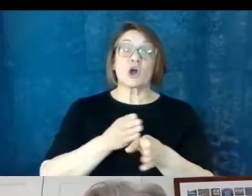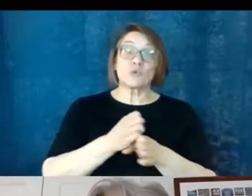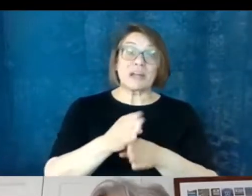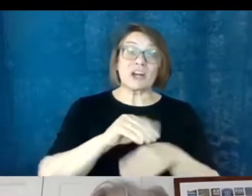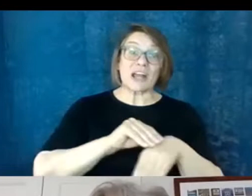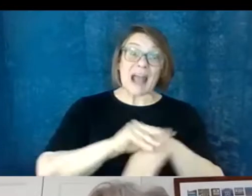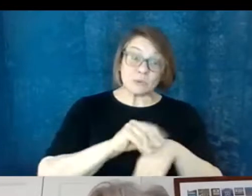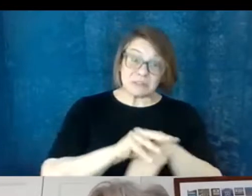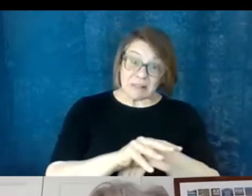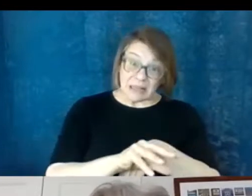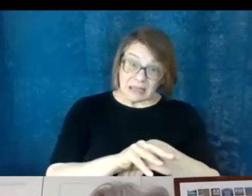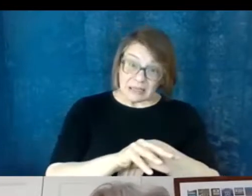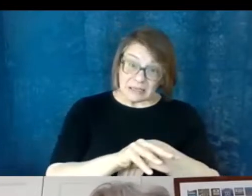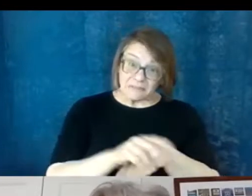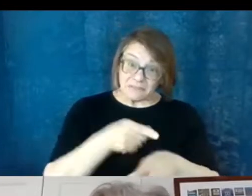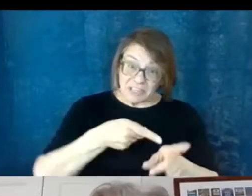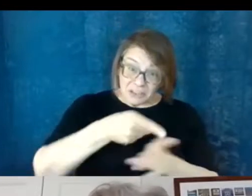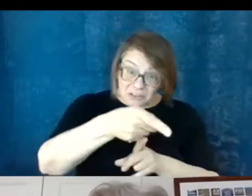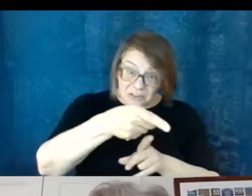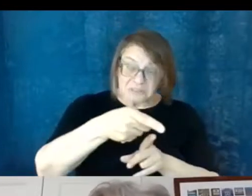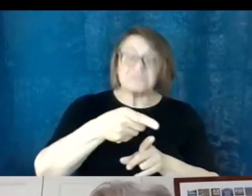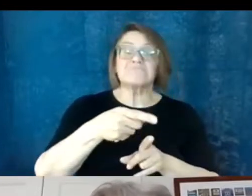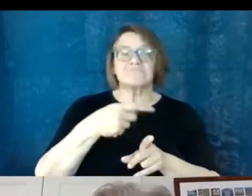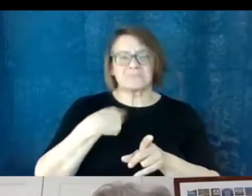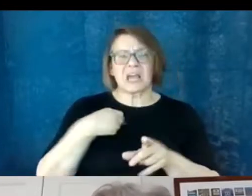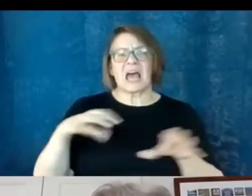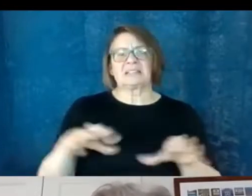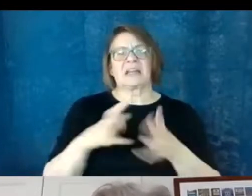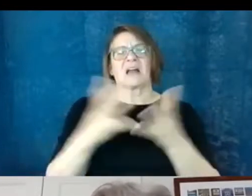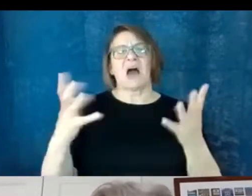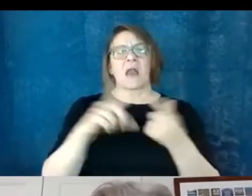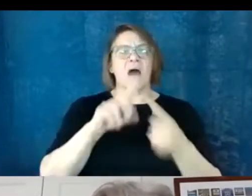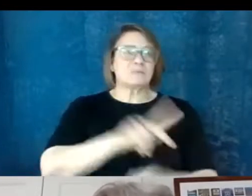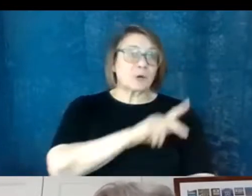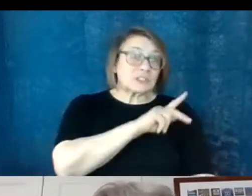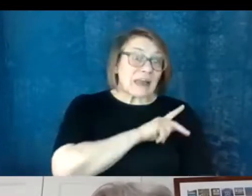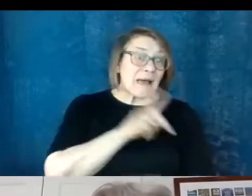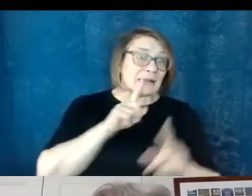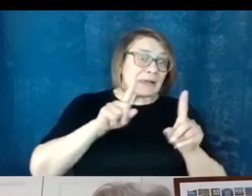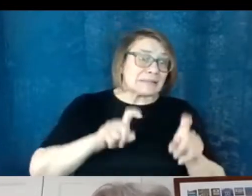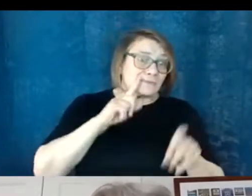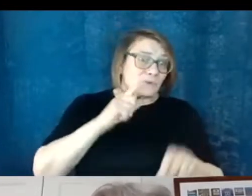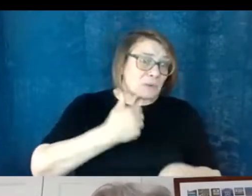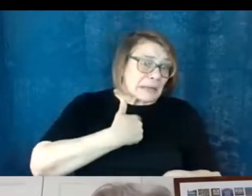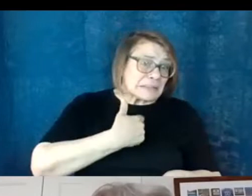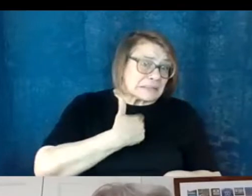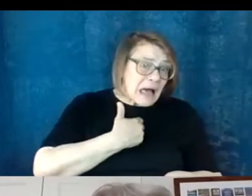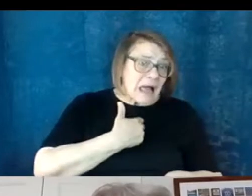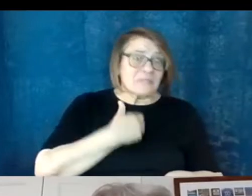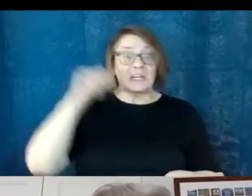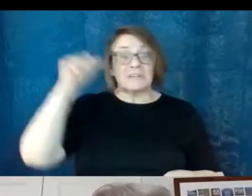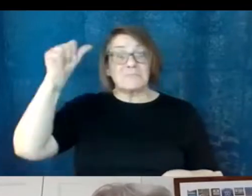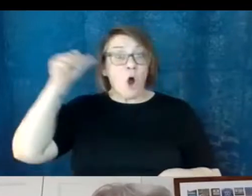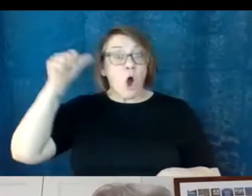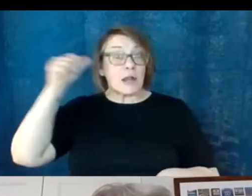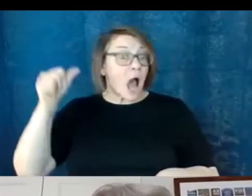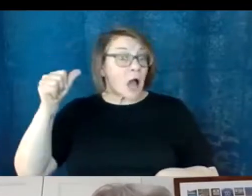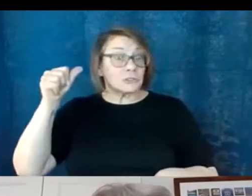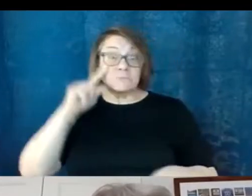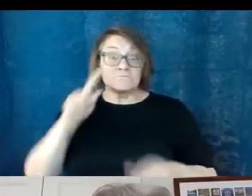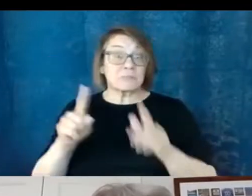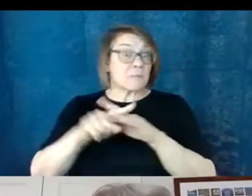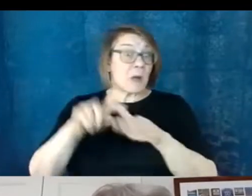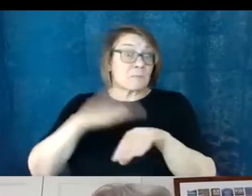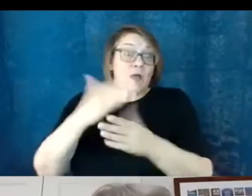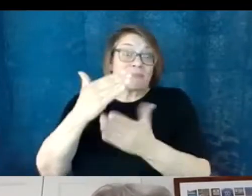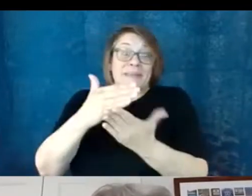counseling, and I did a lot of personality tests and things like that, and audiology came up on my